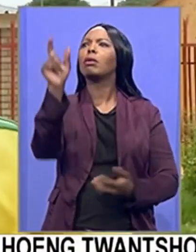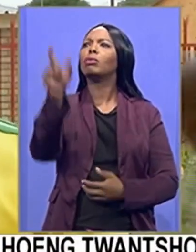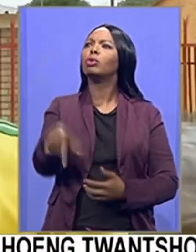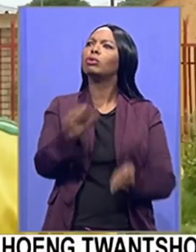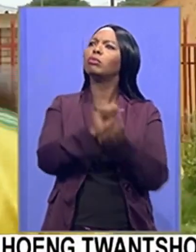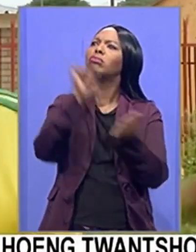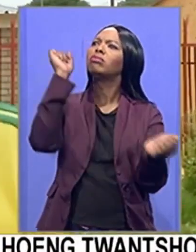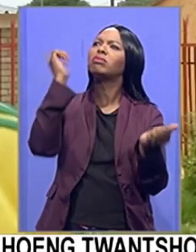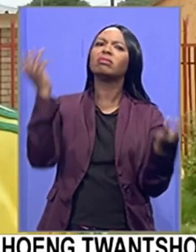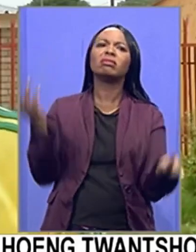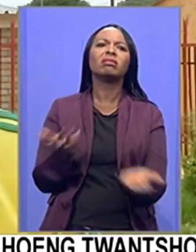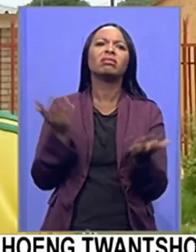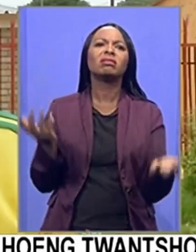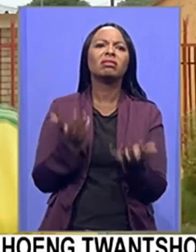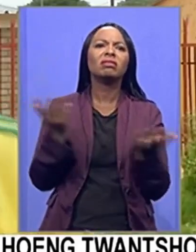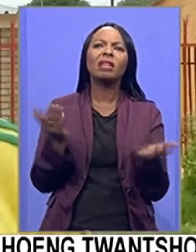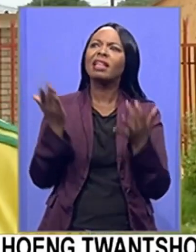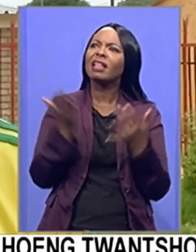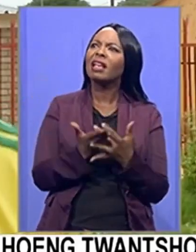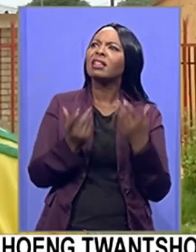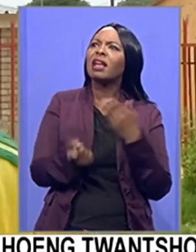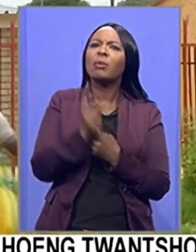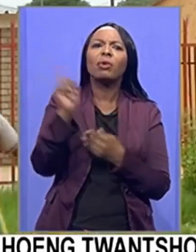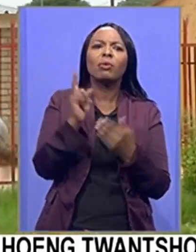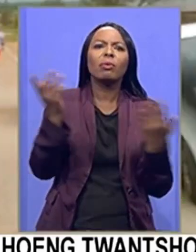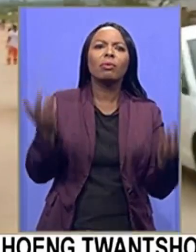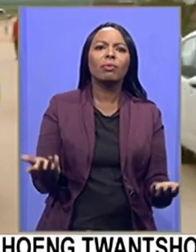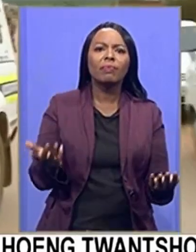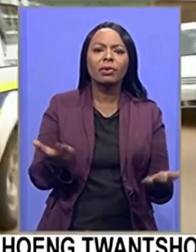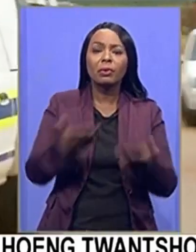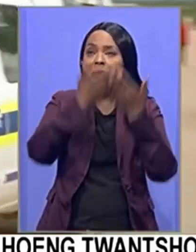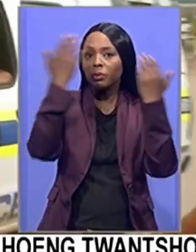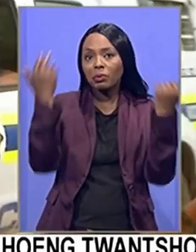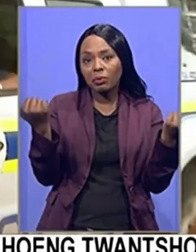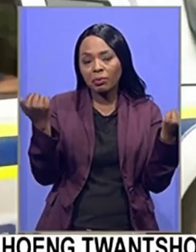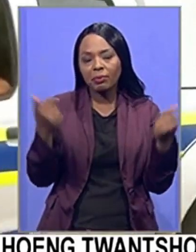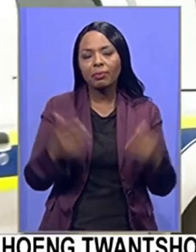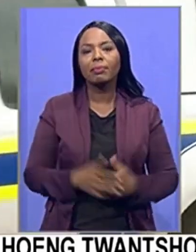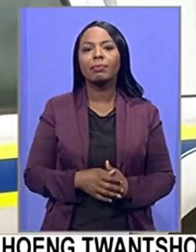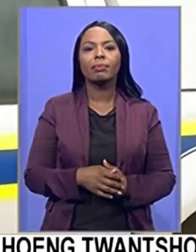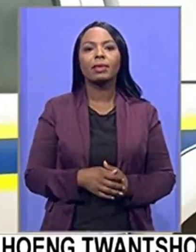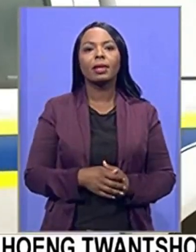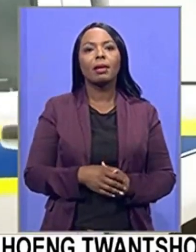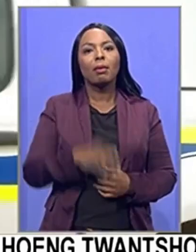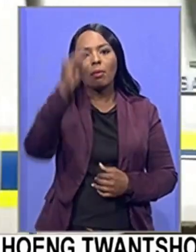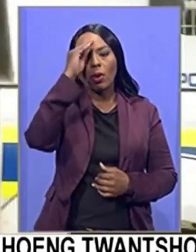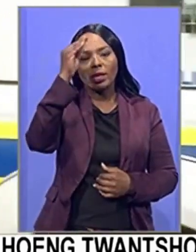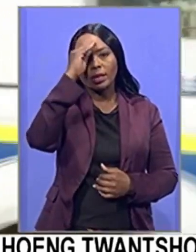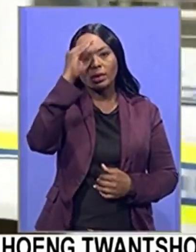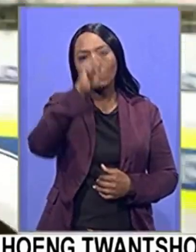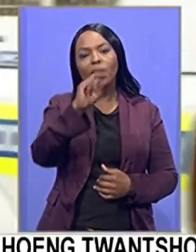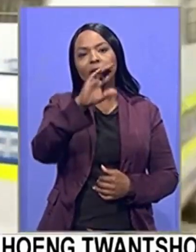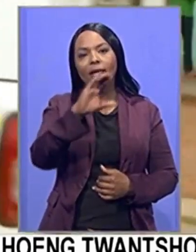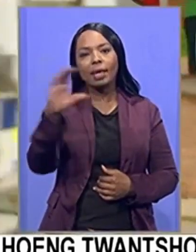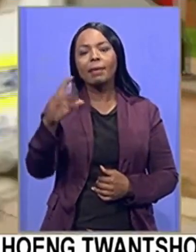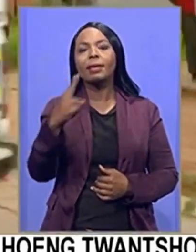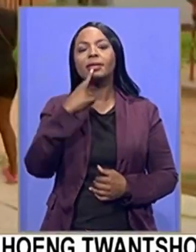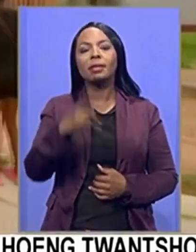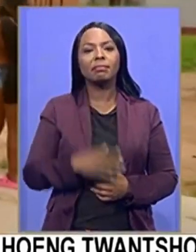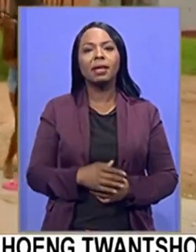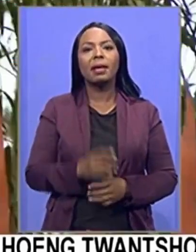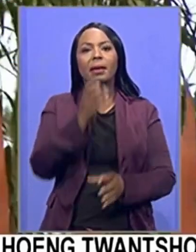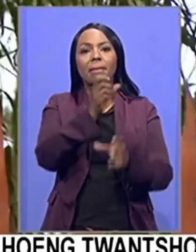ko strateng go diragetseng ka kgetsi go diragetseng ka drugs ko se ba itse. Sepodisi sa Northern Cape se eme ka gore se tsaya dikgato kgatlanong le